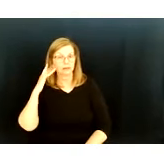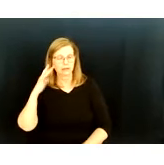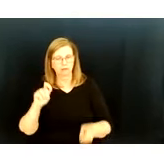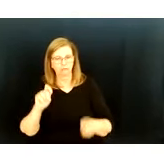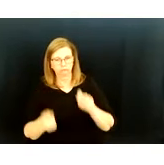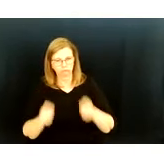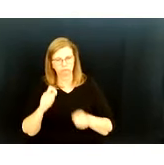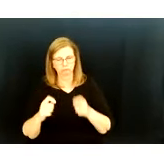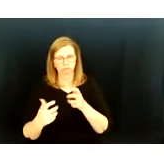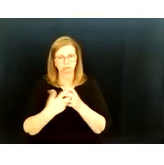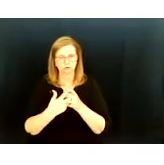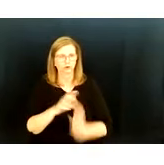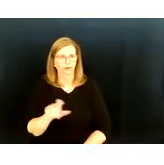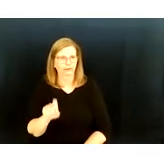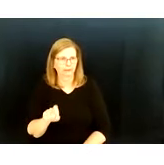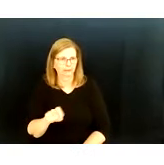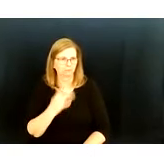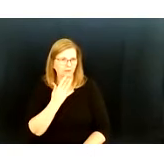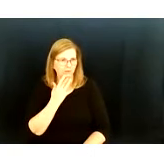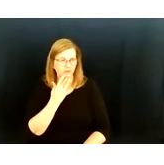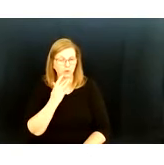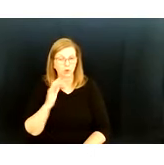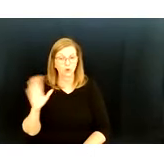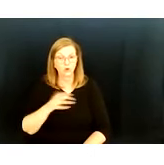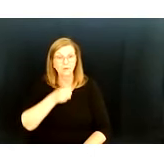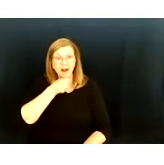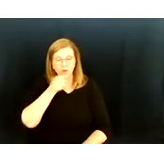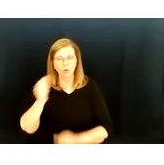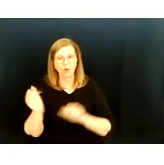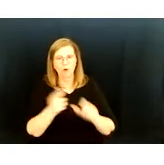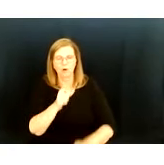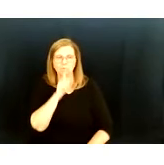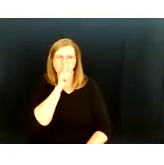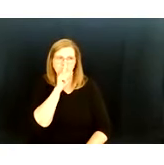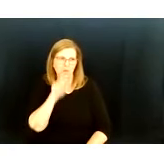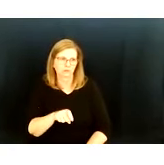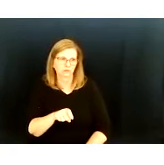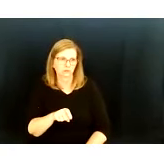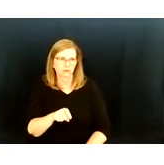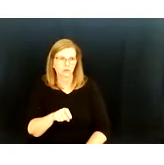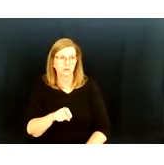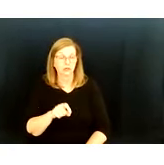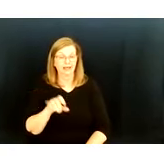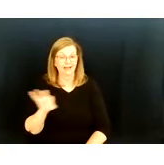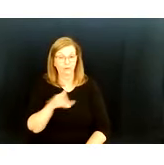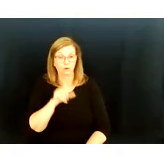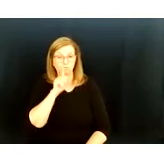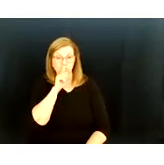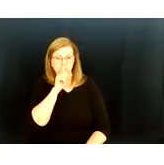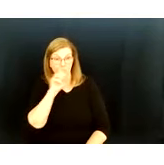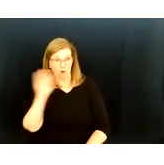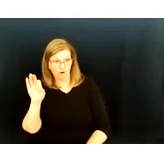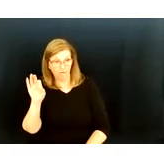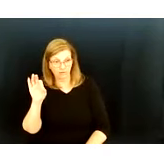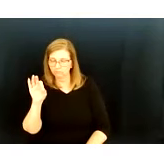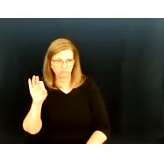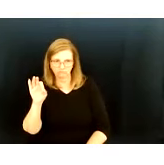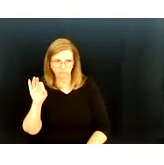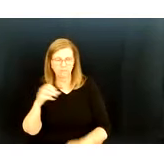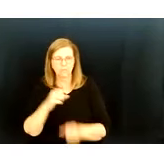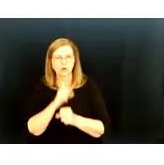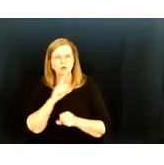your preference. Everyone's microphones have been muted. Mute, unmute yourself. Please ensure that you stay muted. Please ensure you